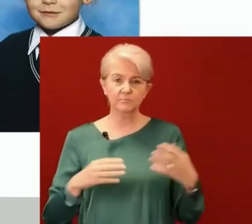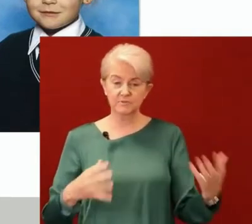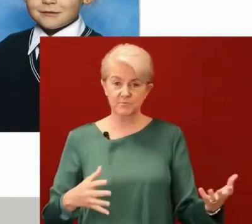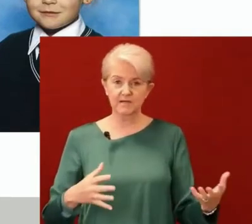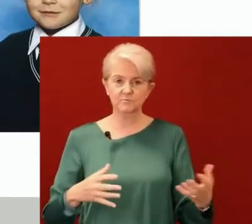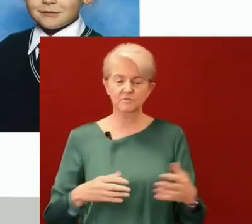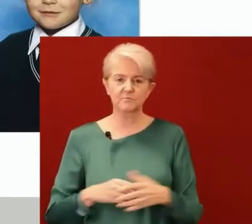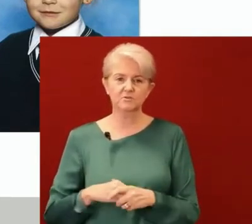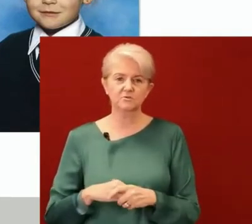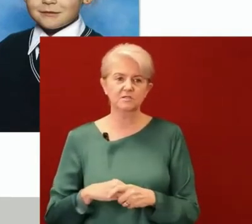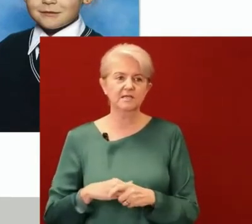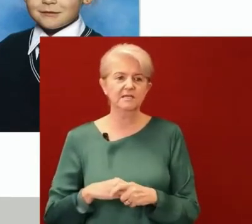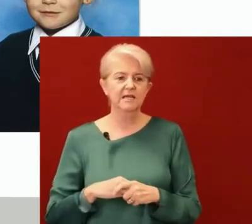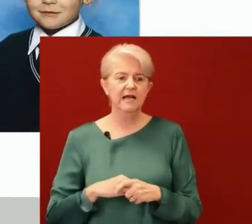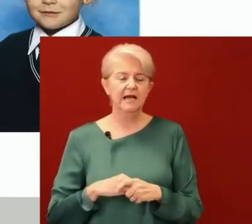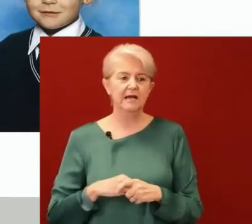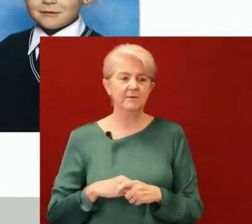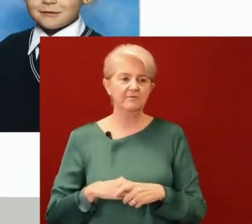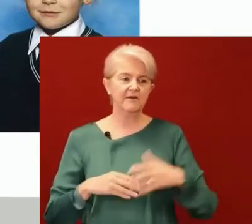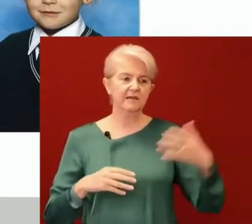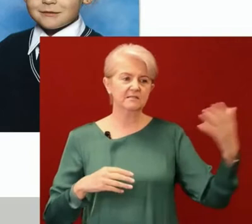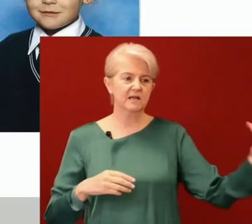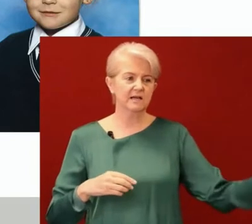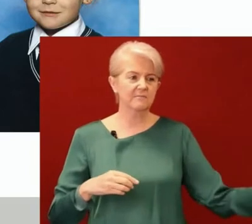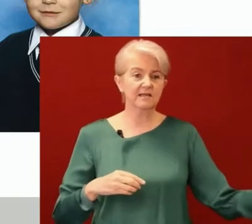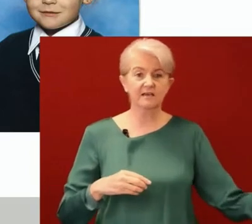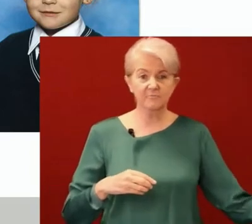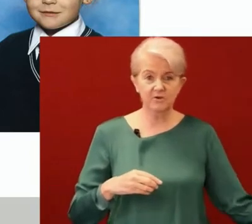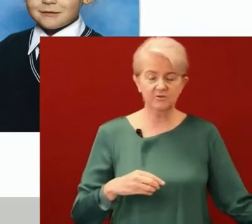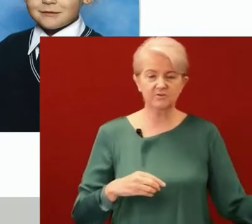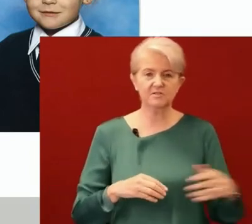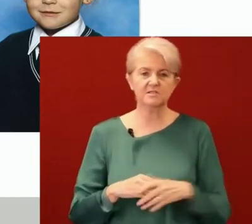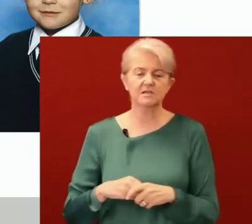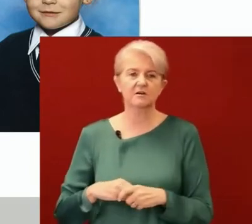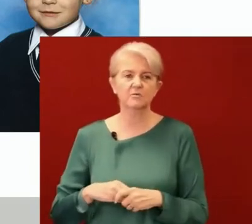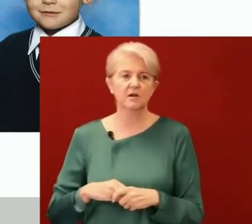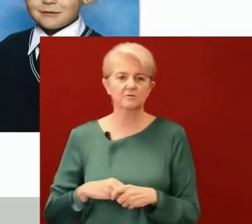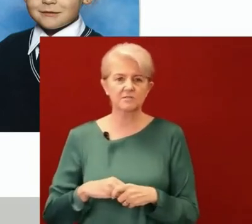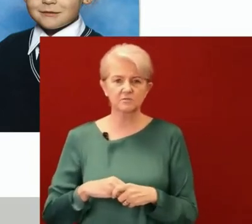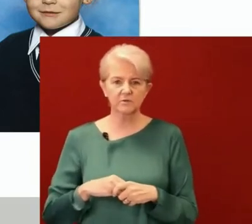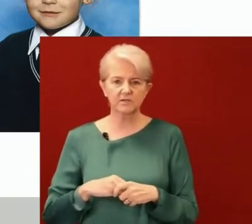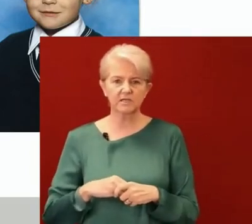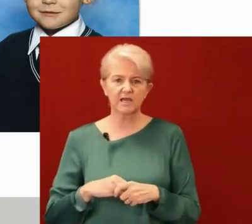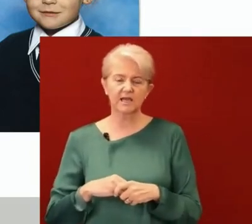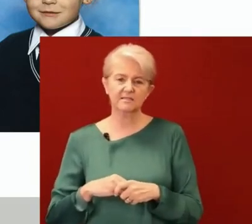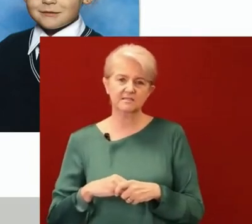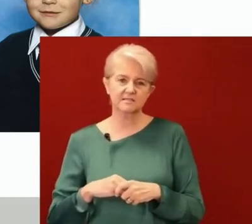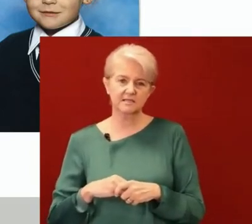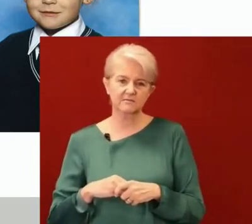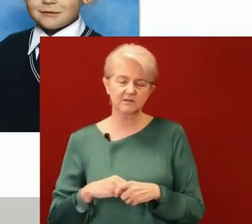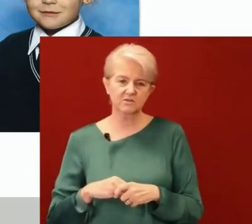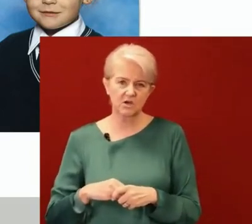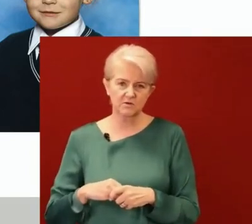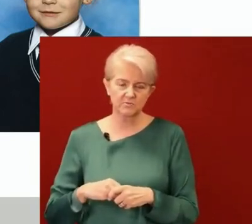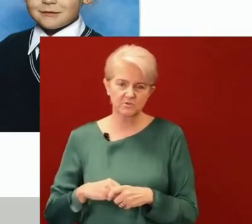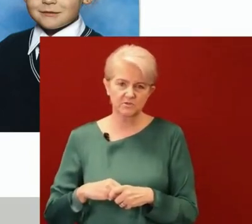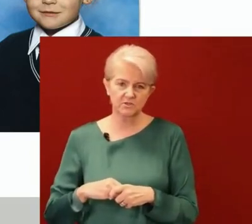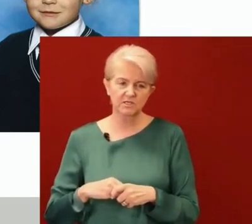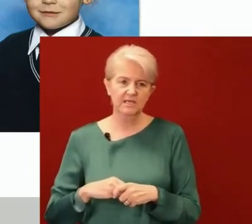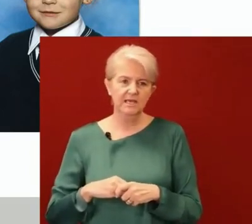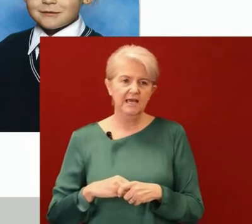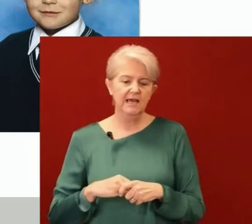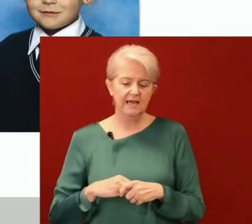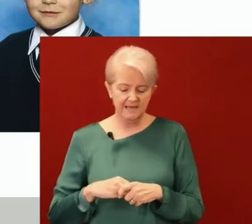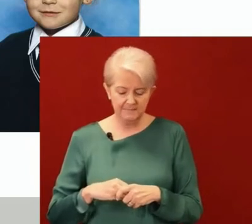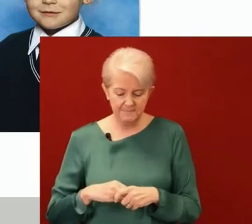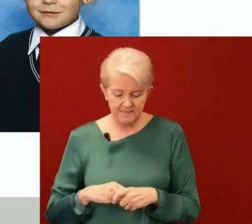I was pregnant with my daughter. And in fact, I gave birth to Sarah while I was still working as a detective at the child abuse unit.